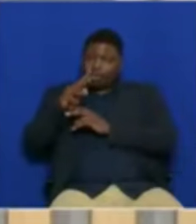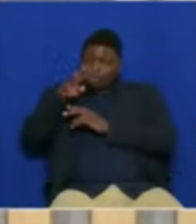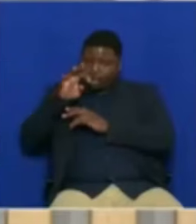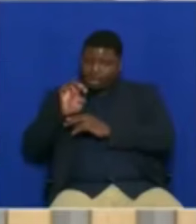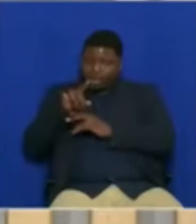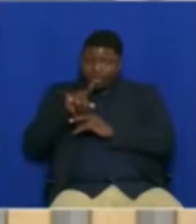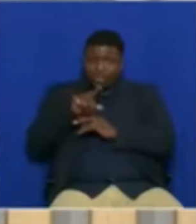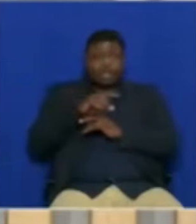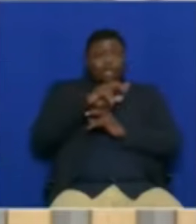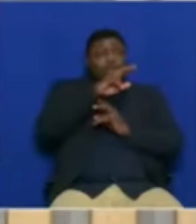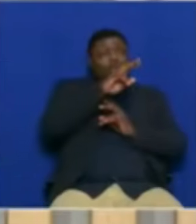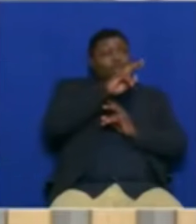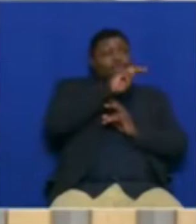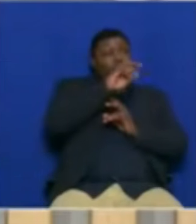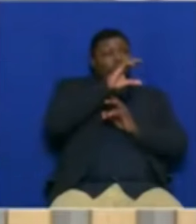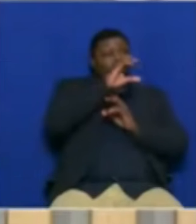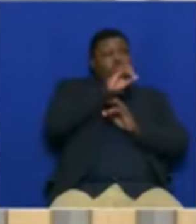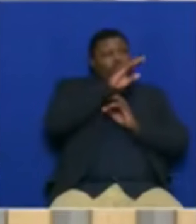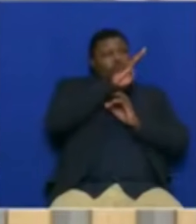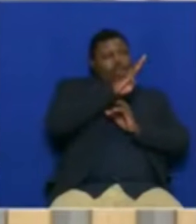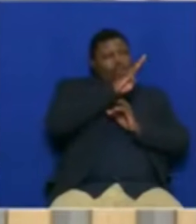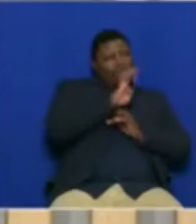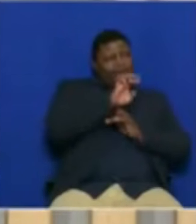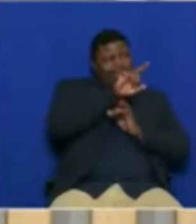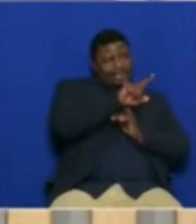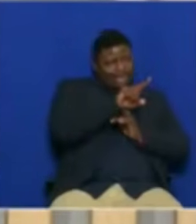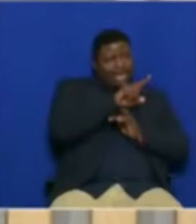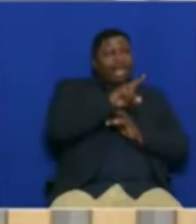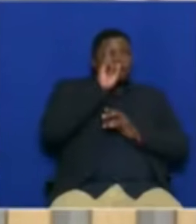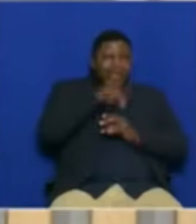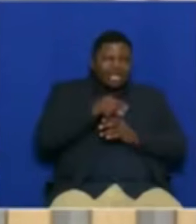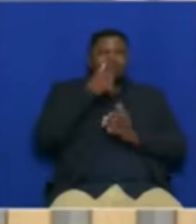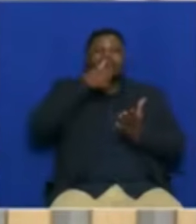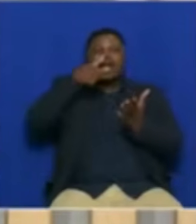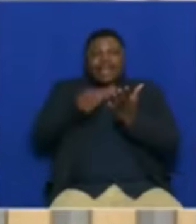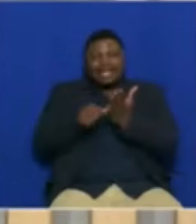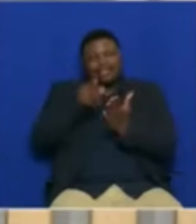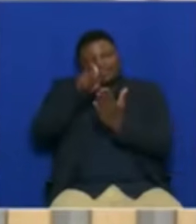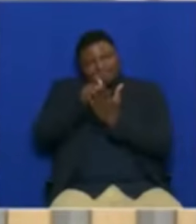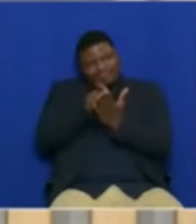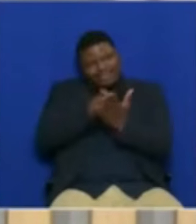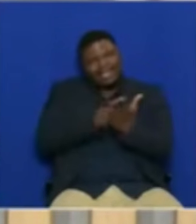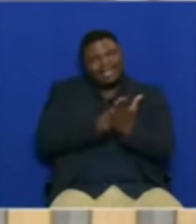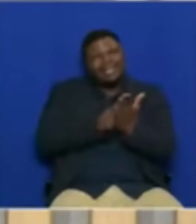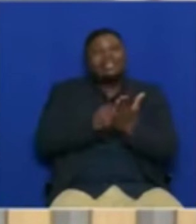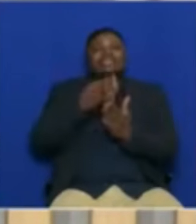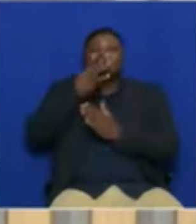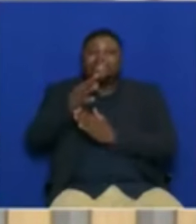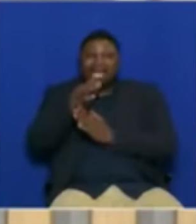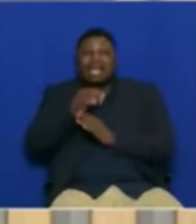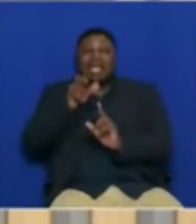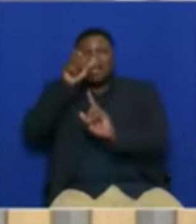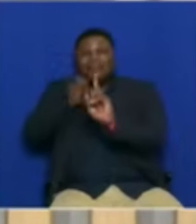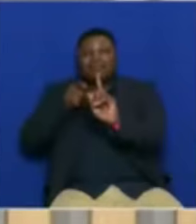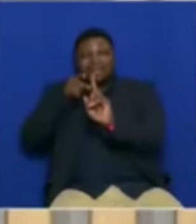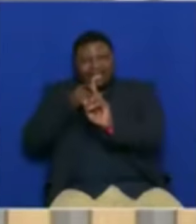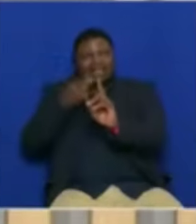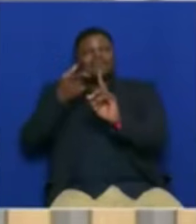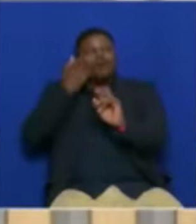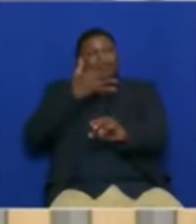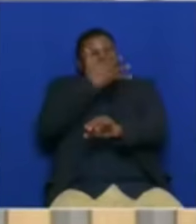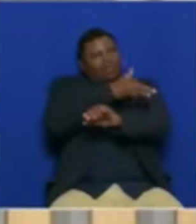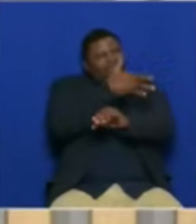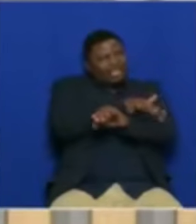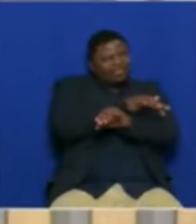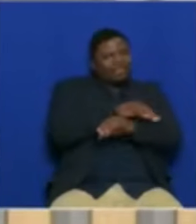a letter to say that the applicant is a civilian and does not have a force number, and therefore she cannot